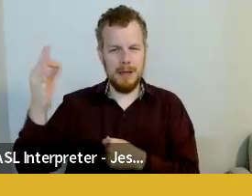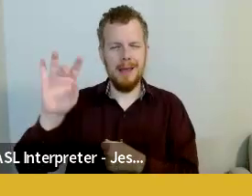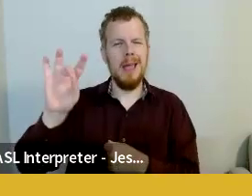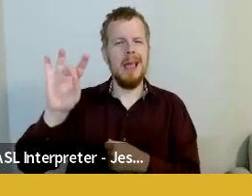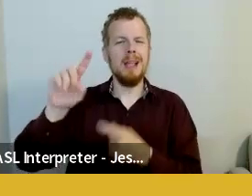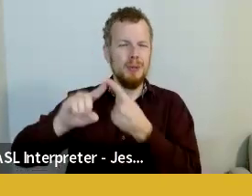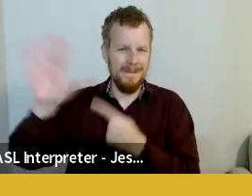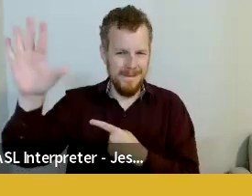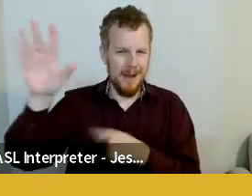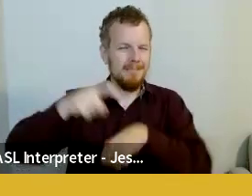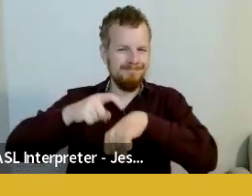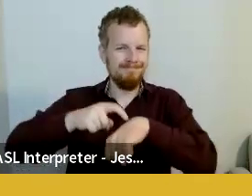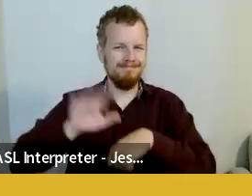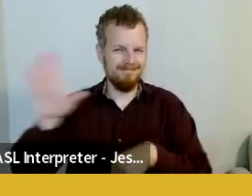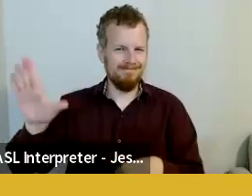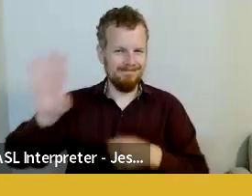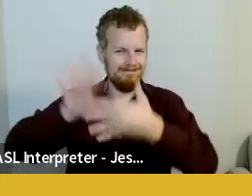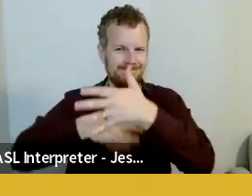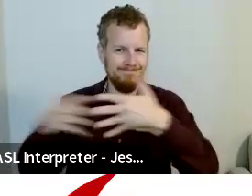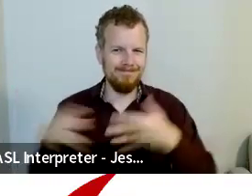5 p.m.